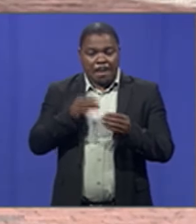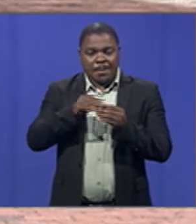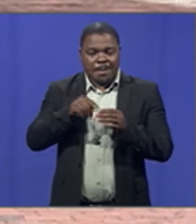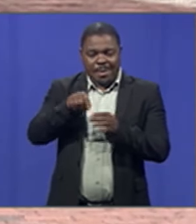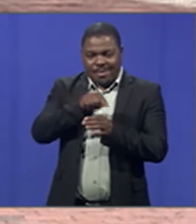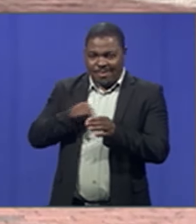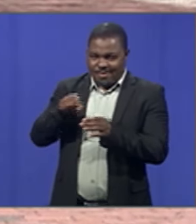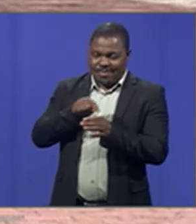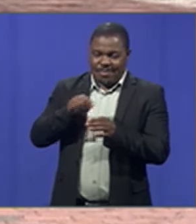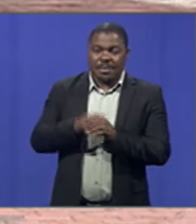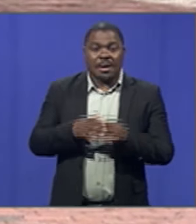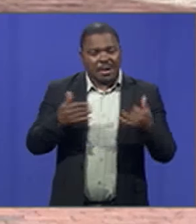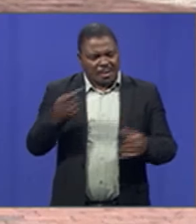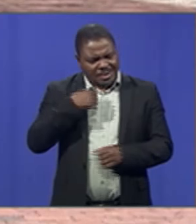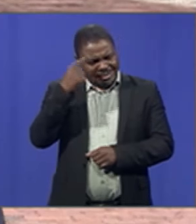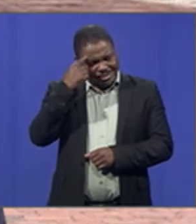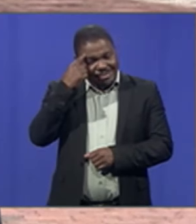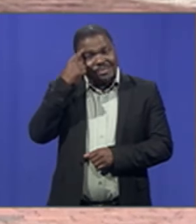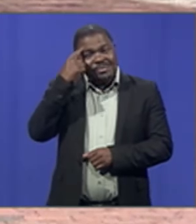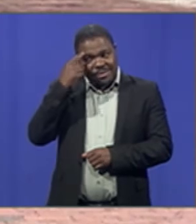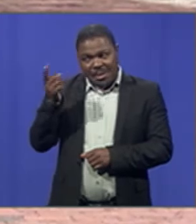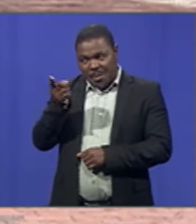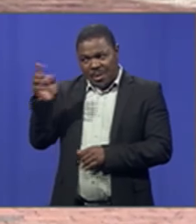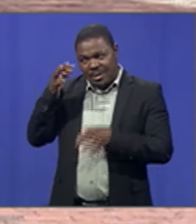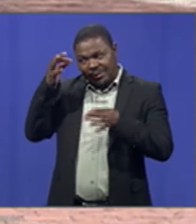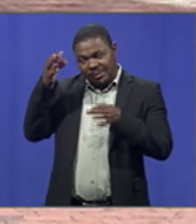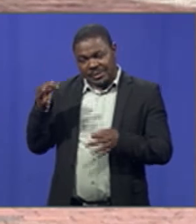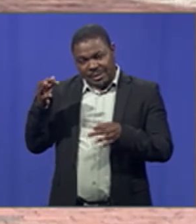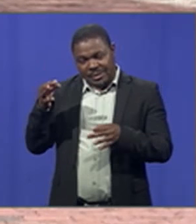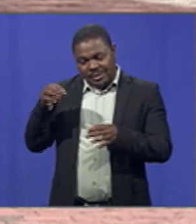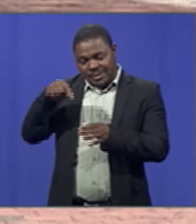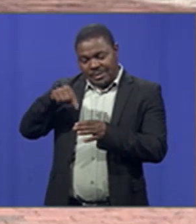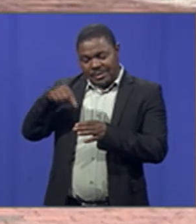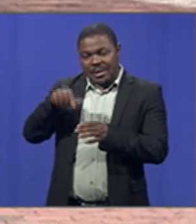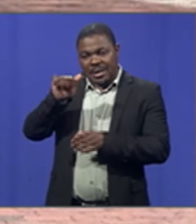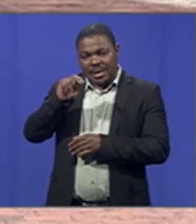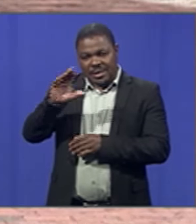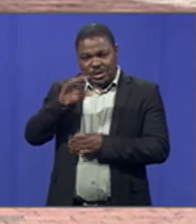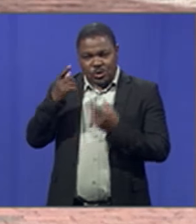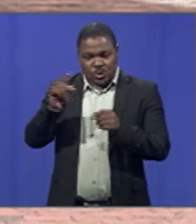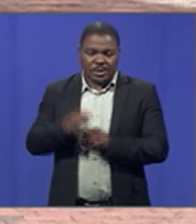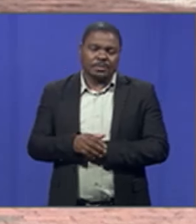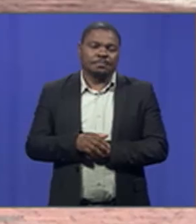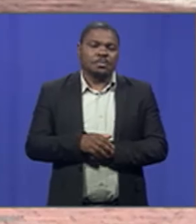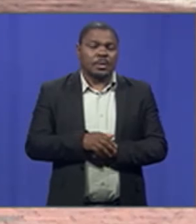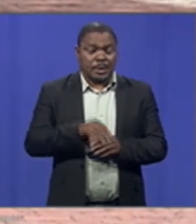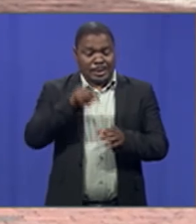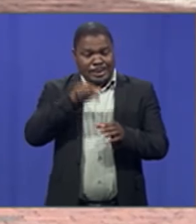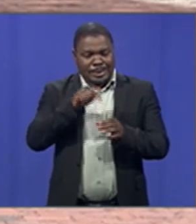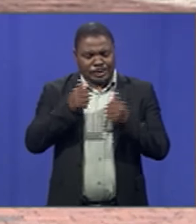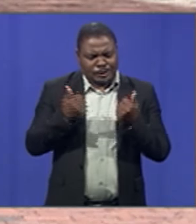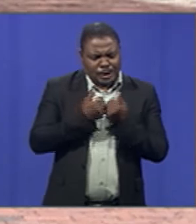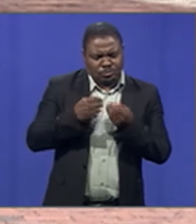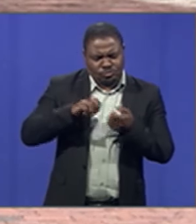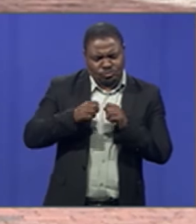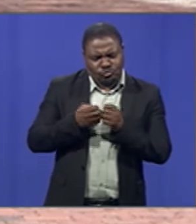maloko a lekoko lena. Ke ka go ke akanyang gore tshwetso e tseilweng ke the African National Congress ke go samagana le yone kgwetlo